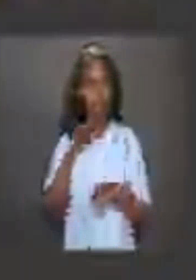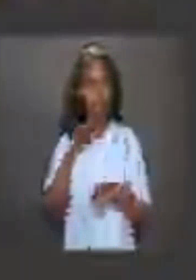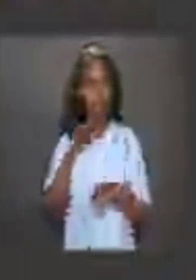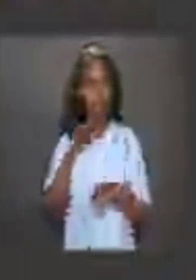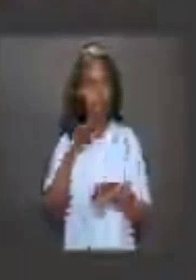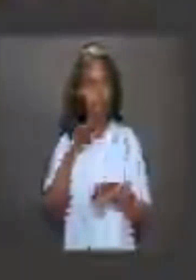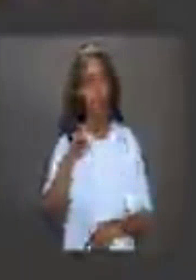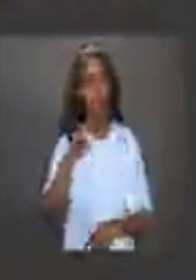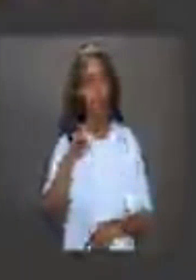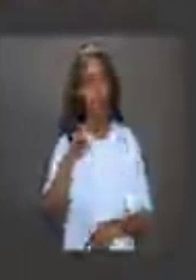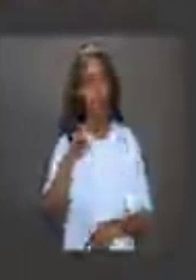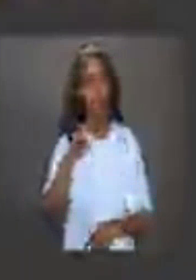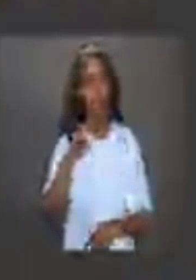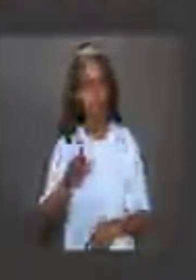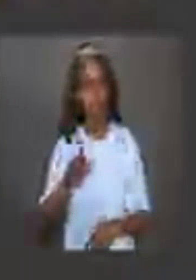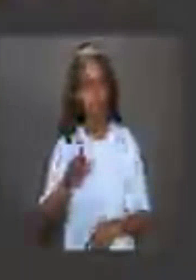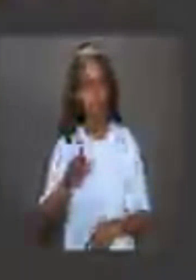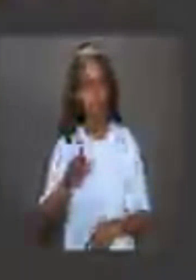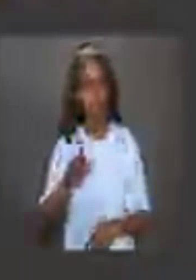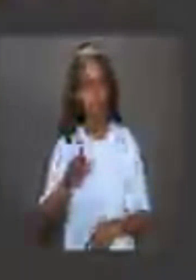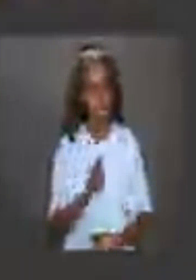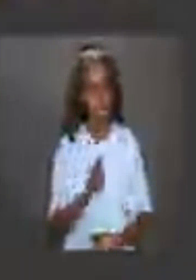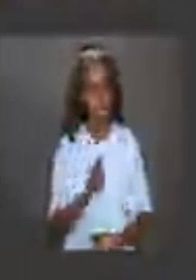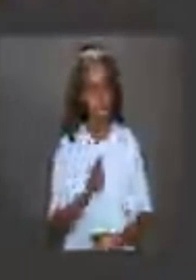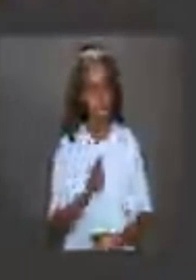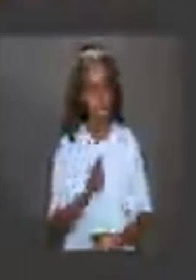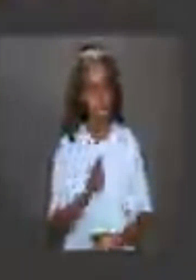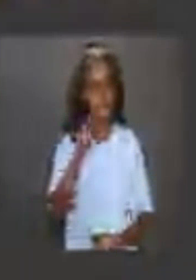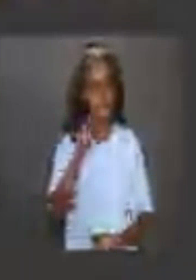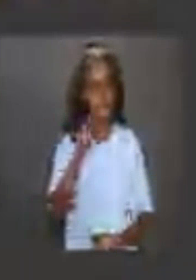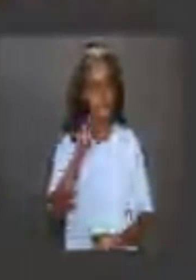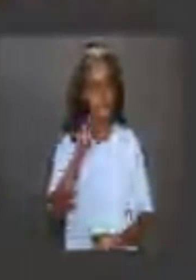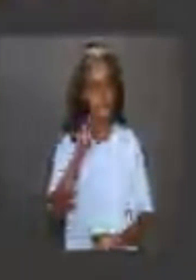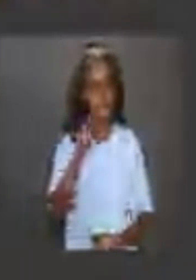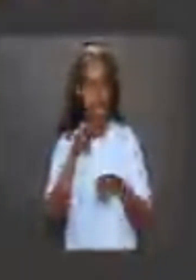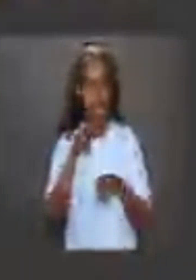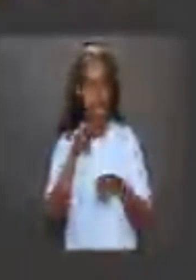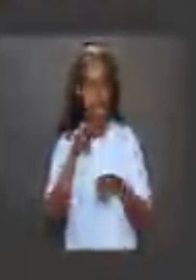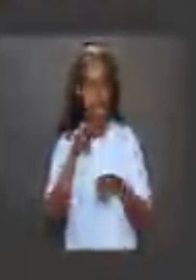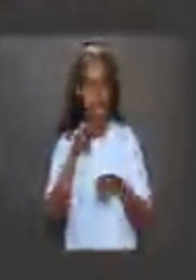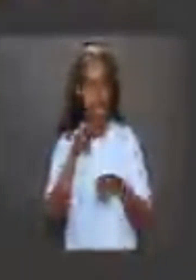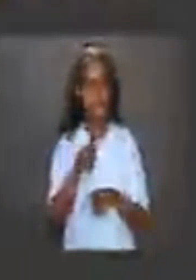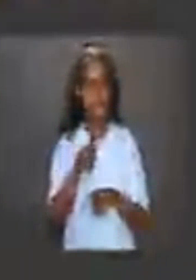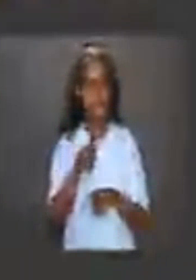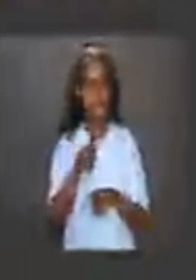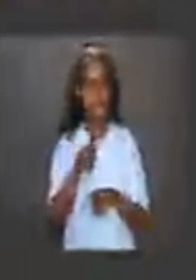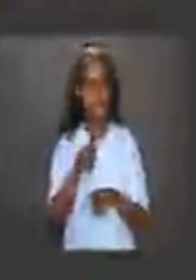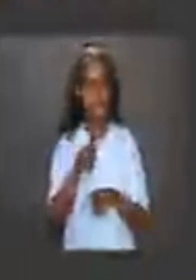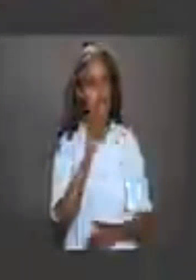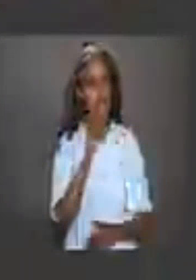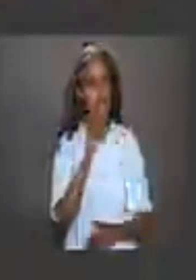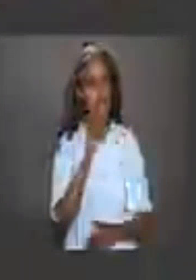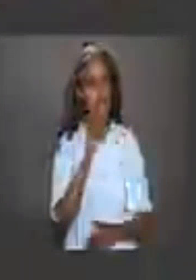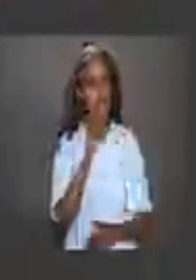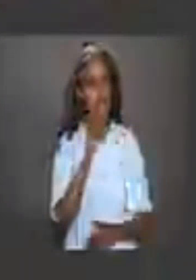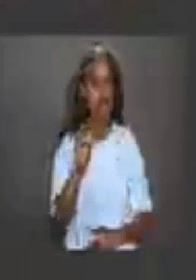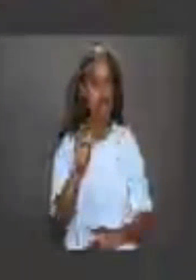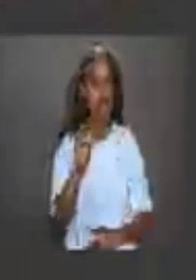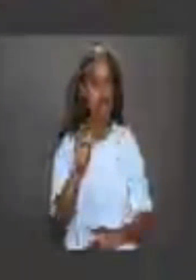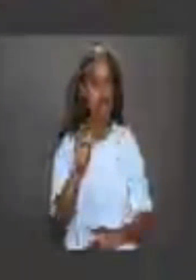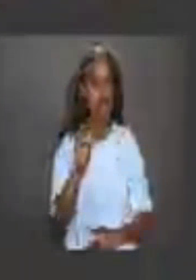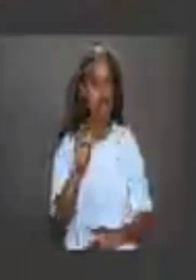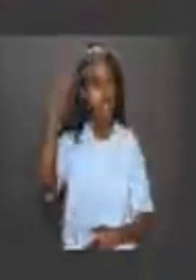polynomials such that d of x does not equal 0, and the degree